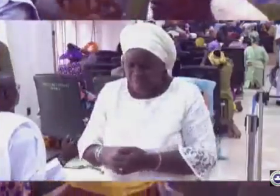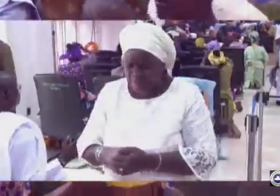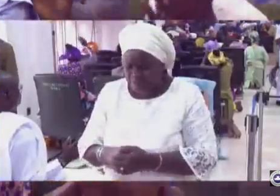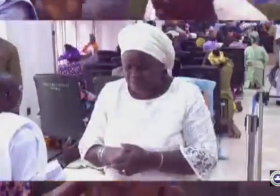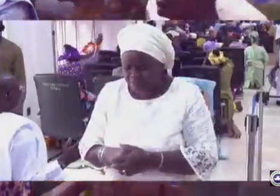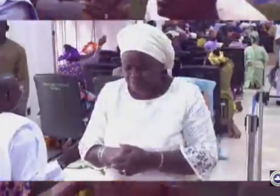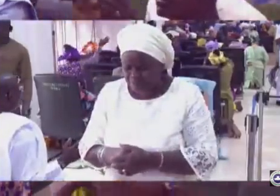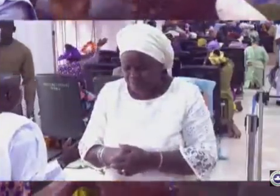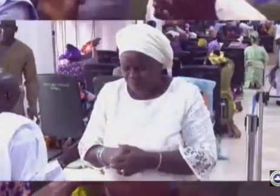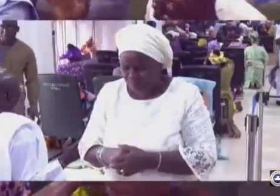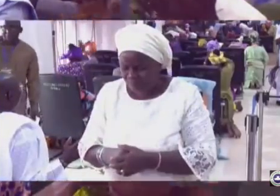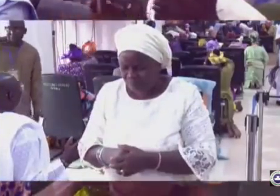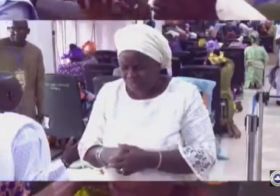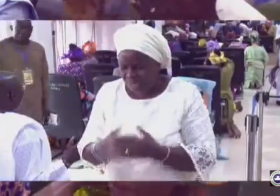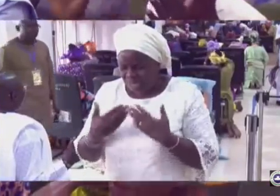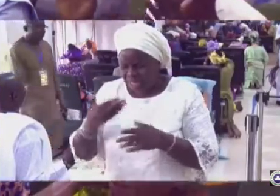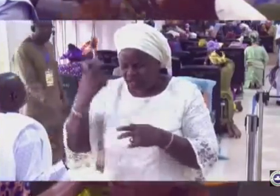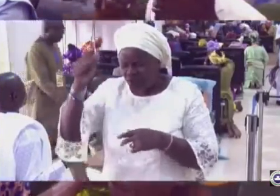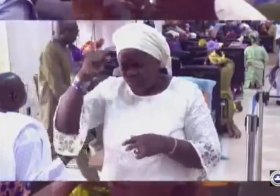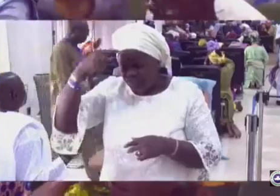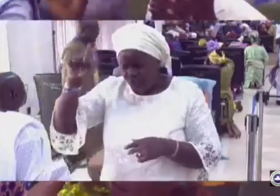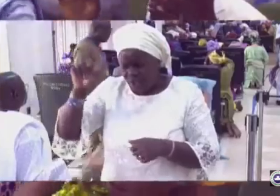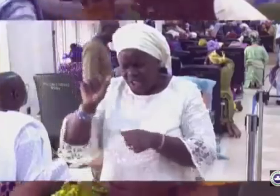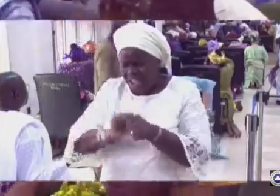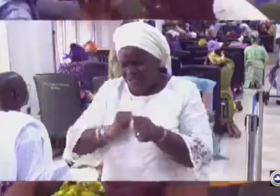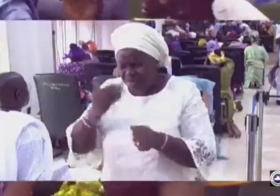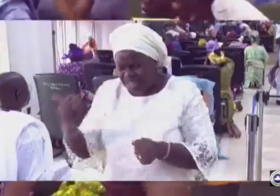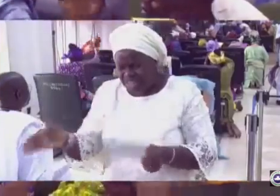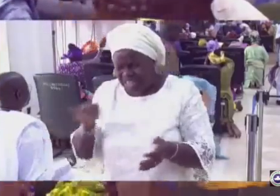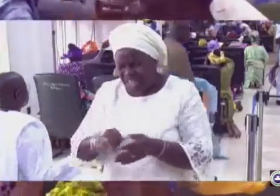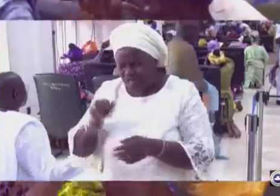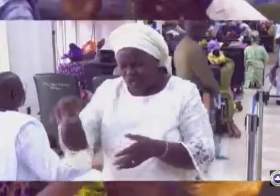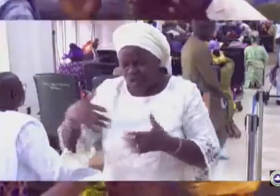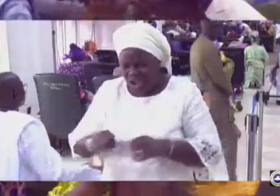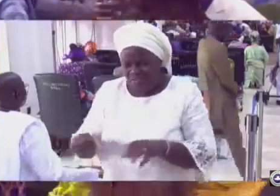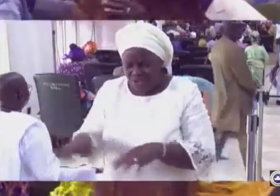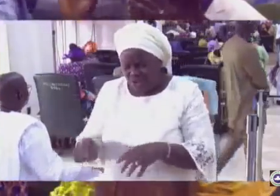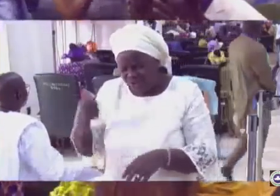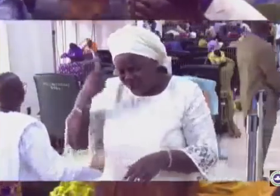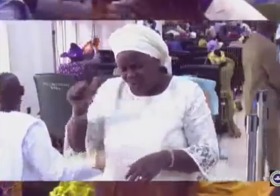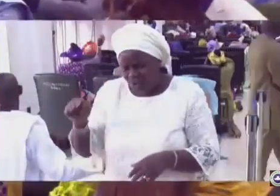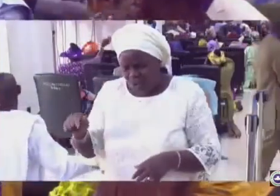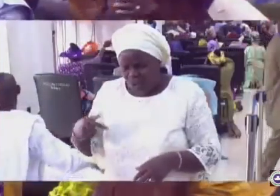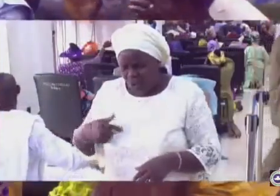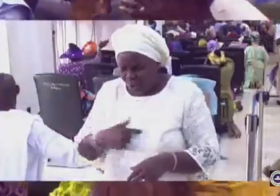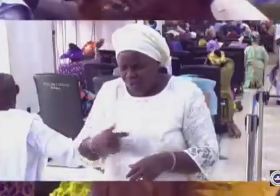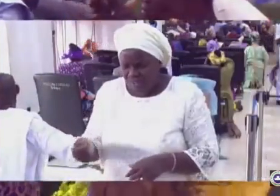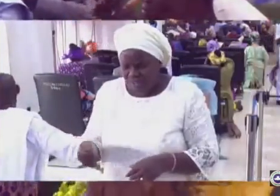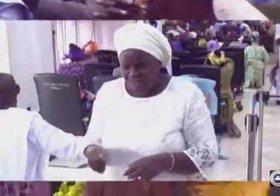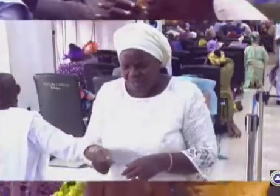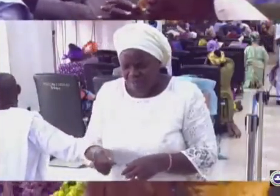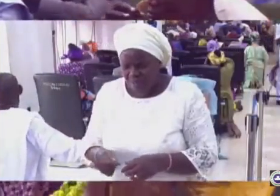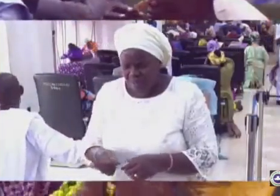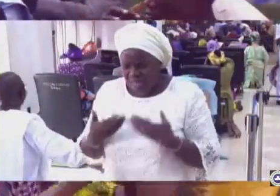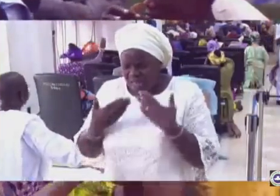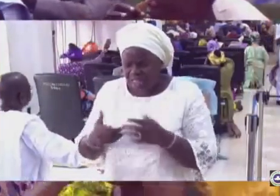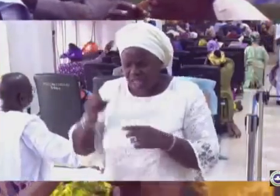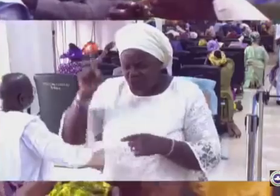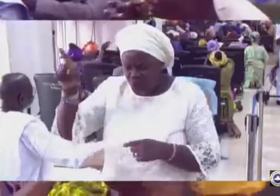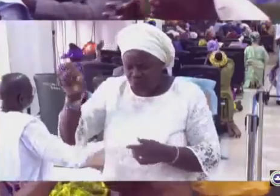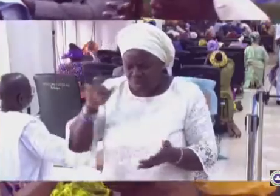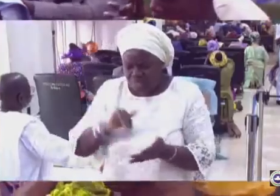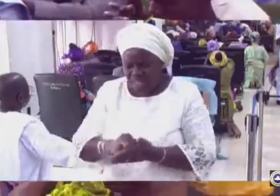Thank you that in spite of everything the devil planned, we survived. Thank you that we are here again